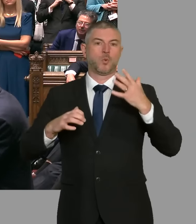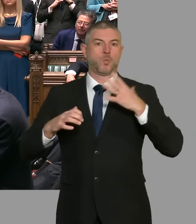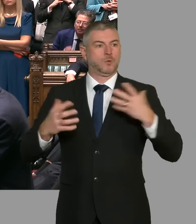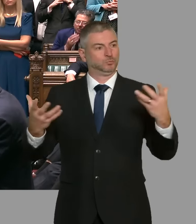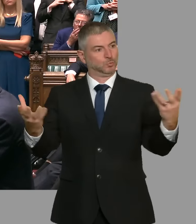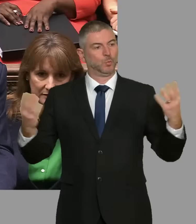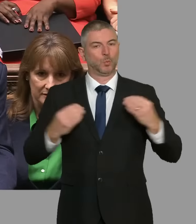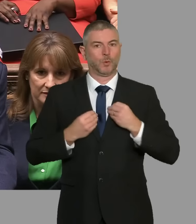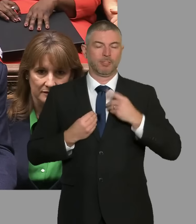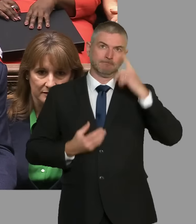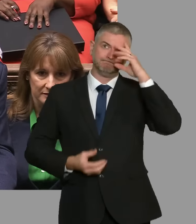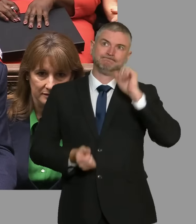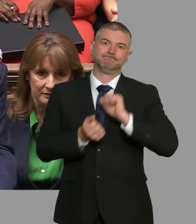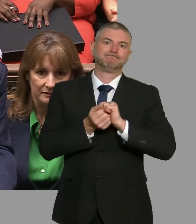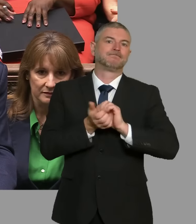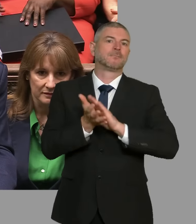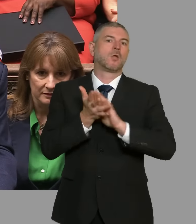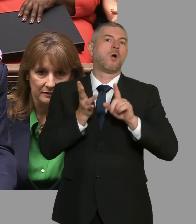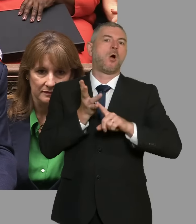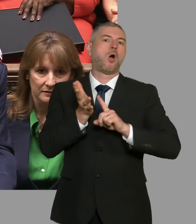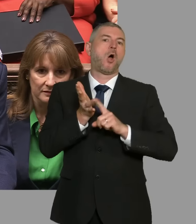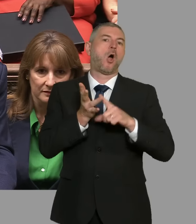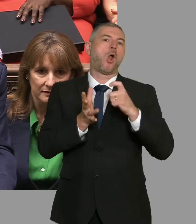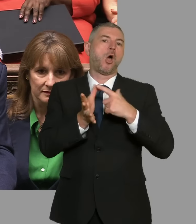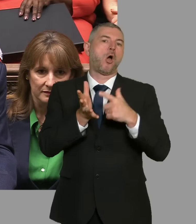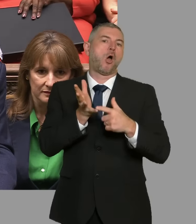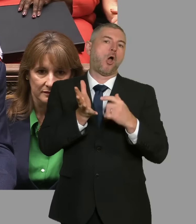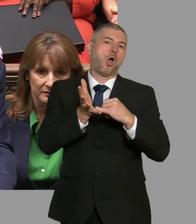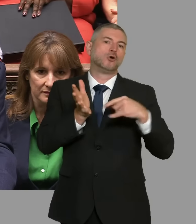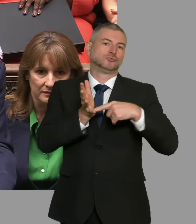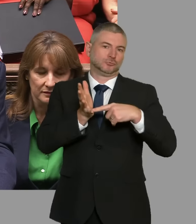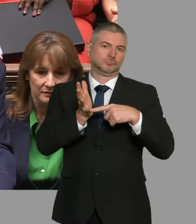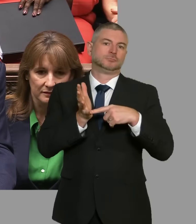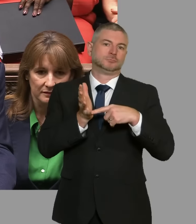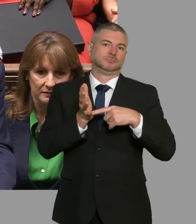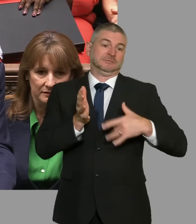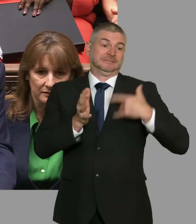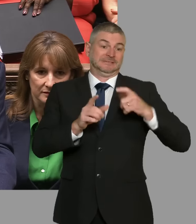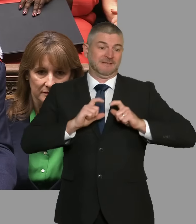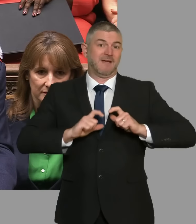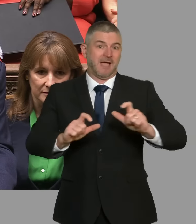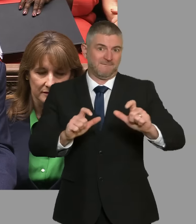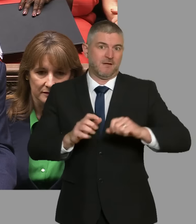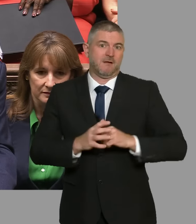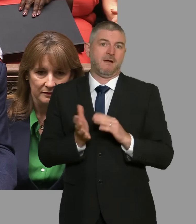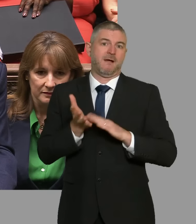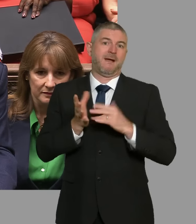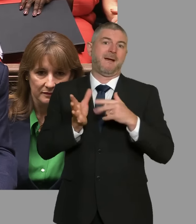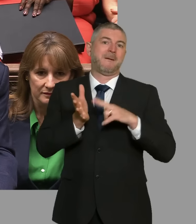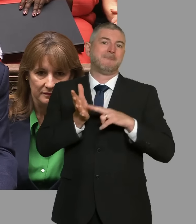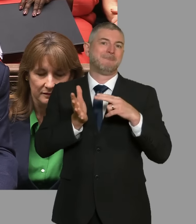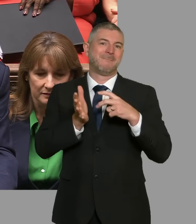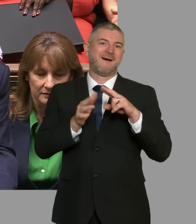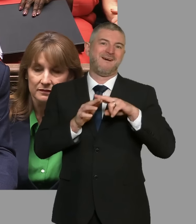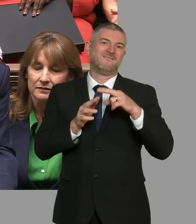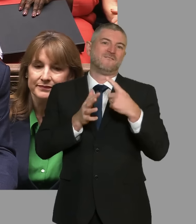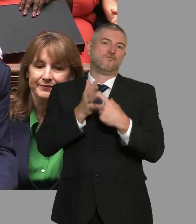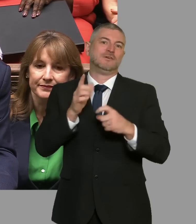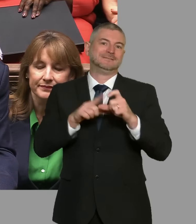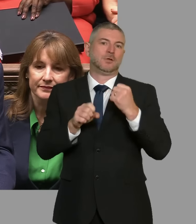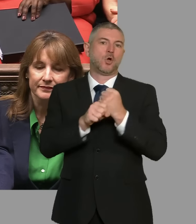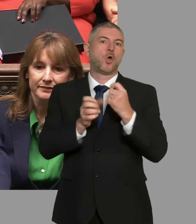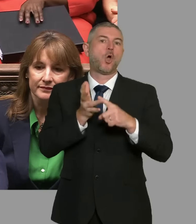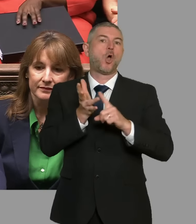Goldberg. He showed the most extraordinary courage to share his testimony, and in his memory, we